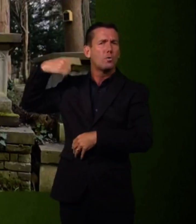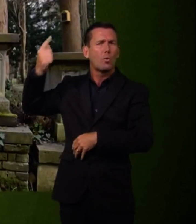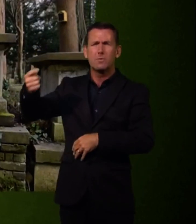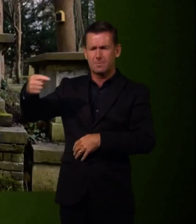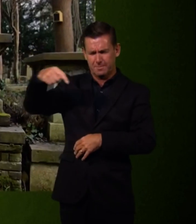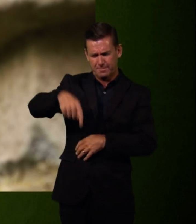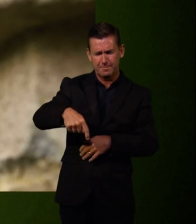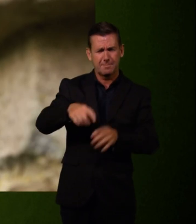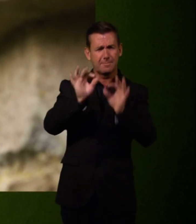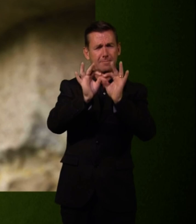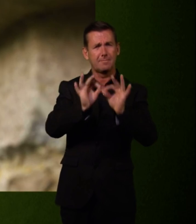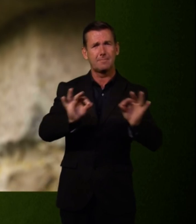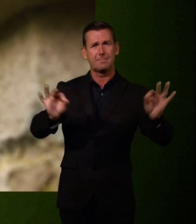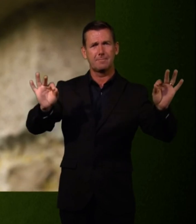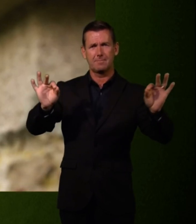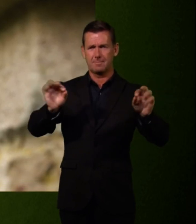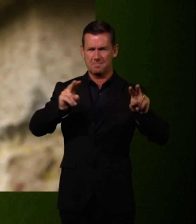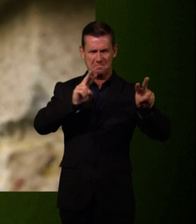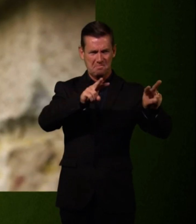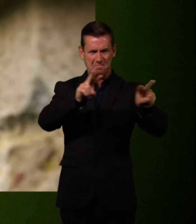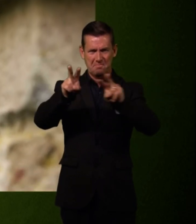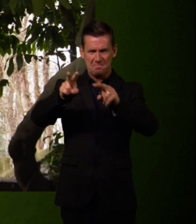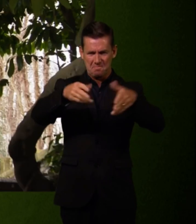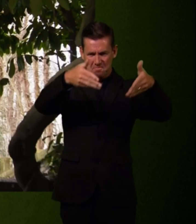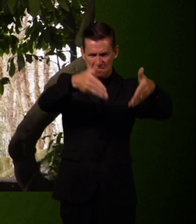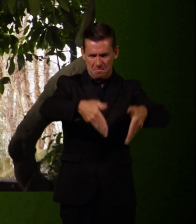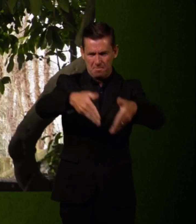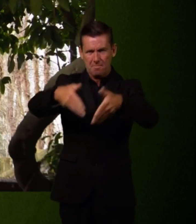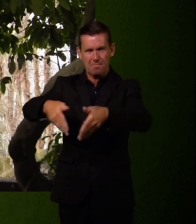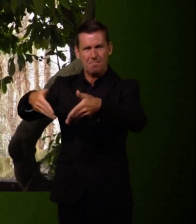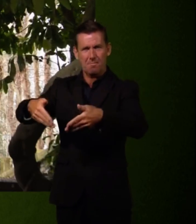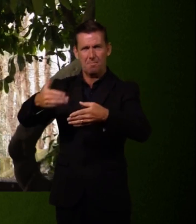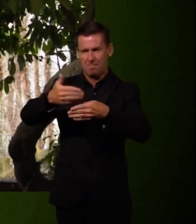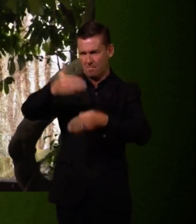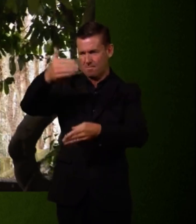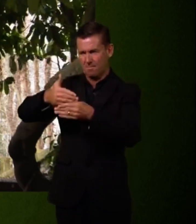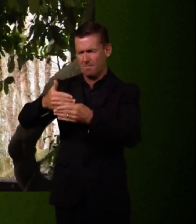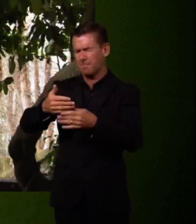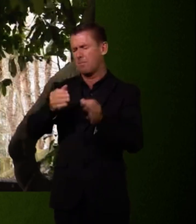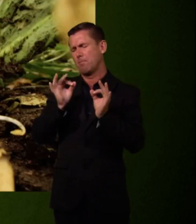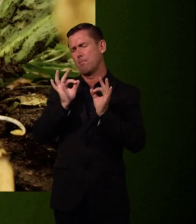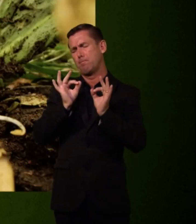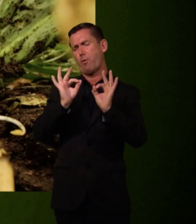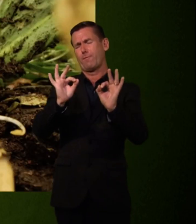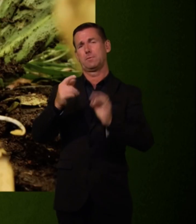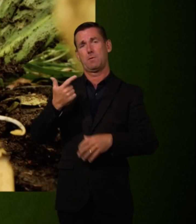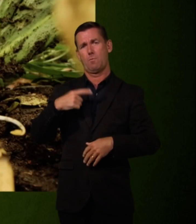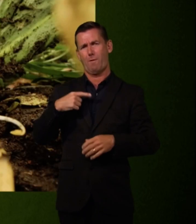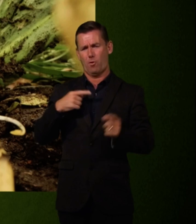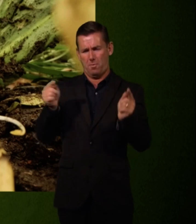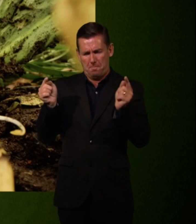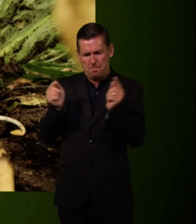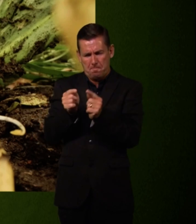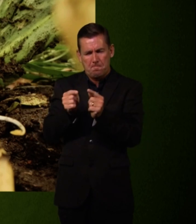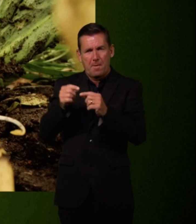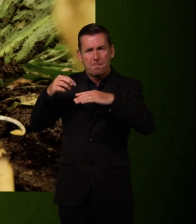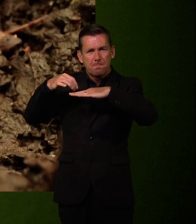And these graves and stone walls provide the perfect hiding places for some of our smaller cast of